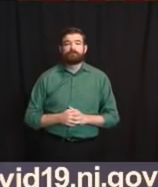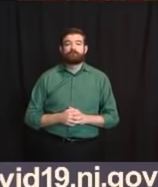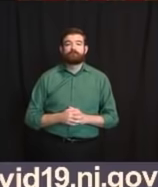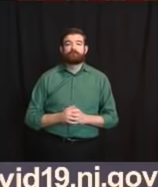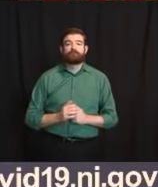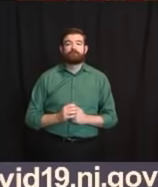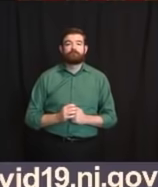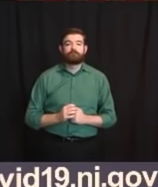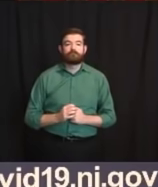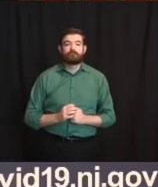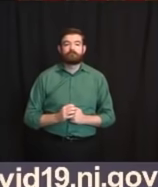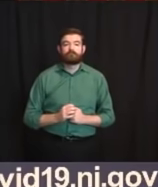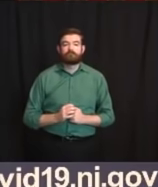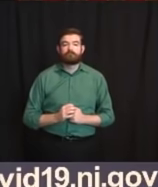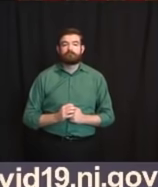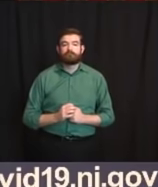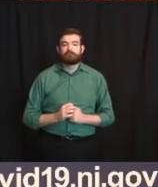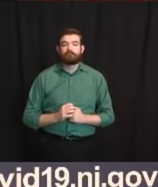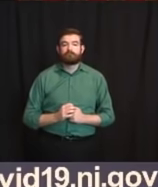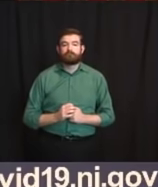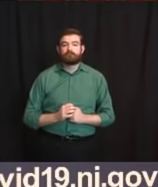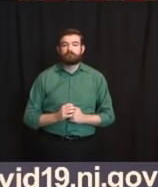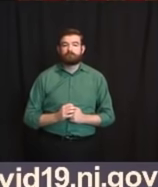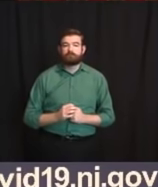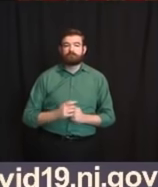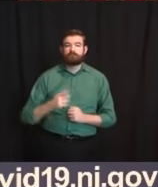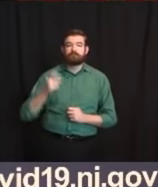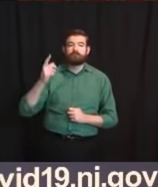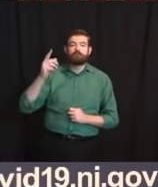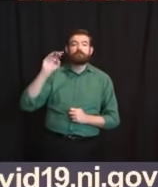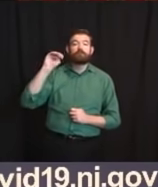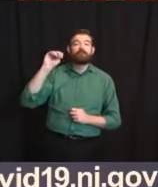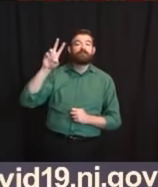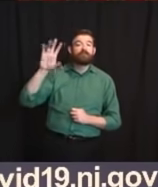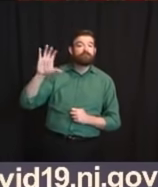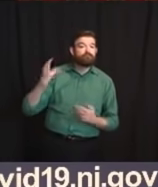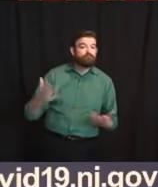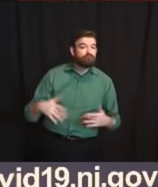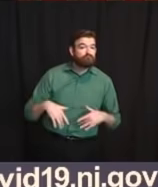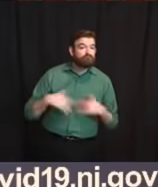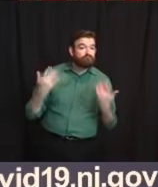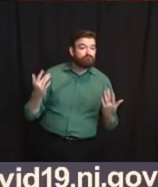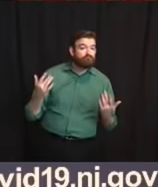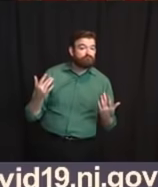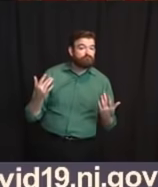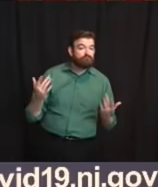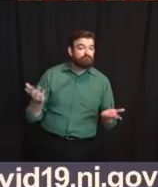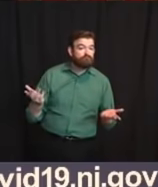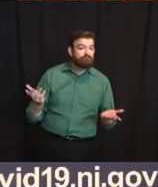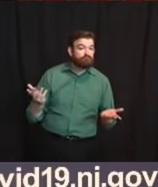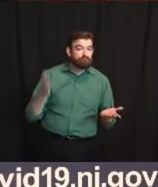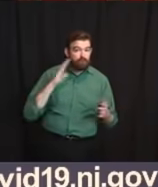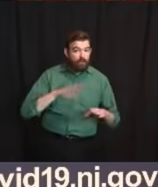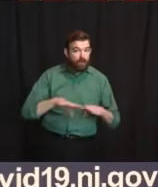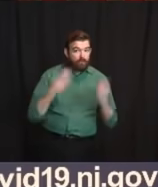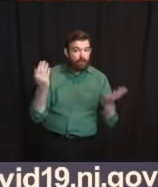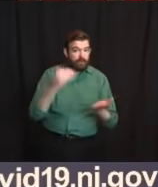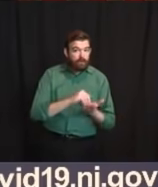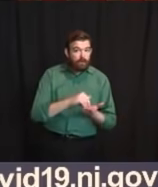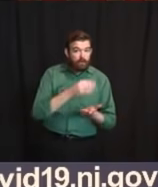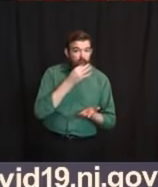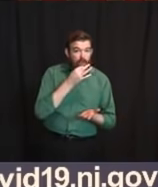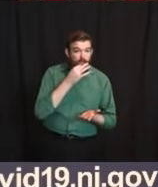offices might be able to be reopened? Second question is, 2 weeks ago you let golfers hit the